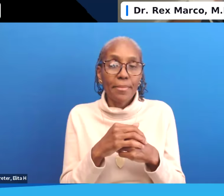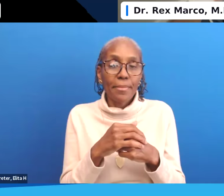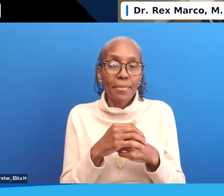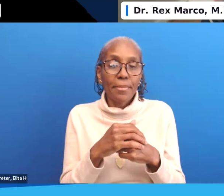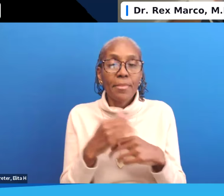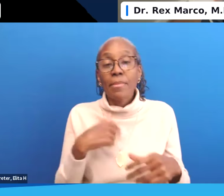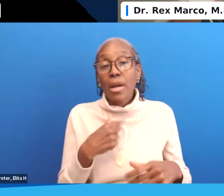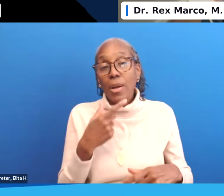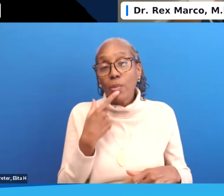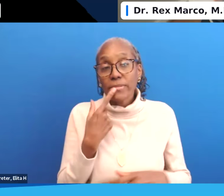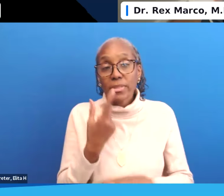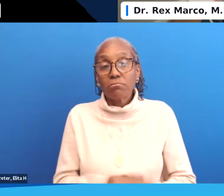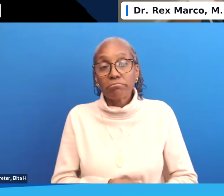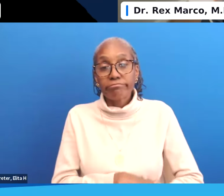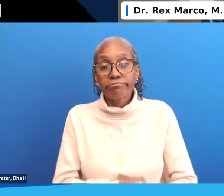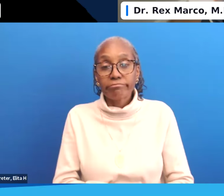I would say